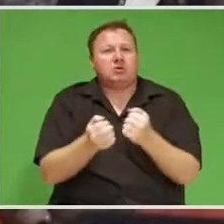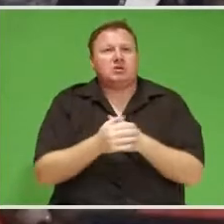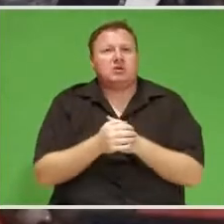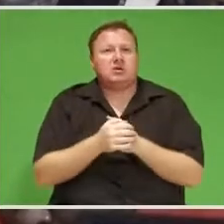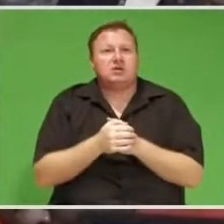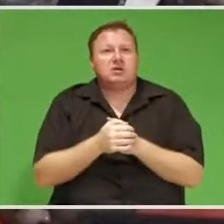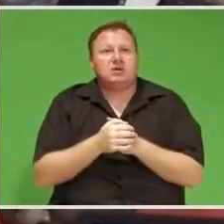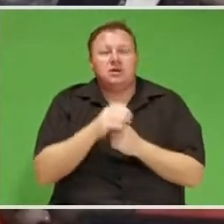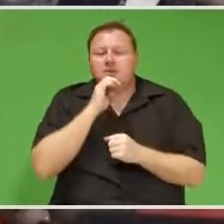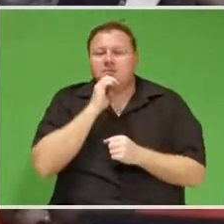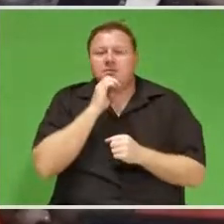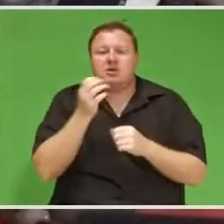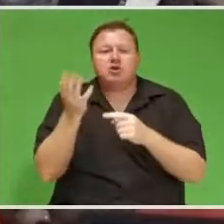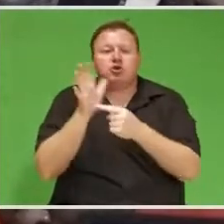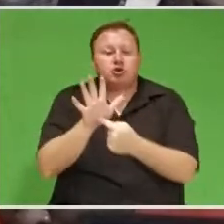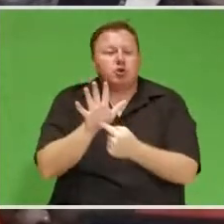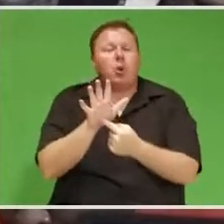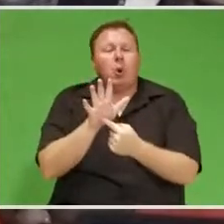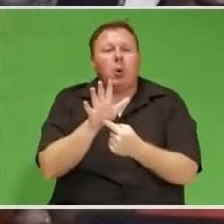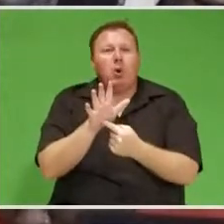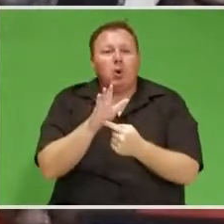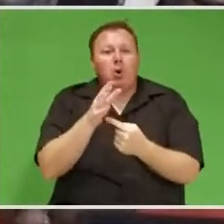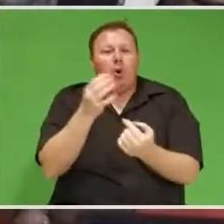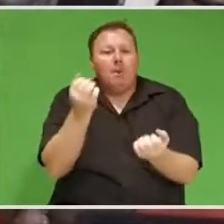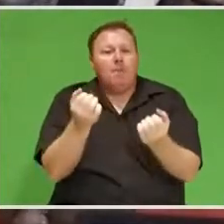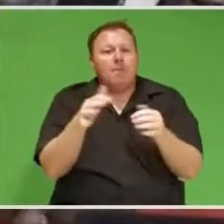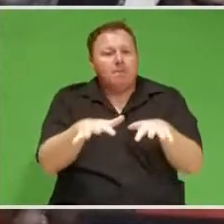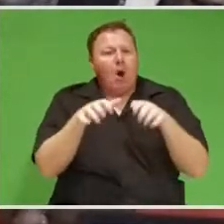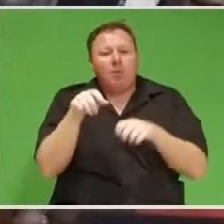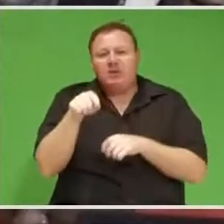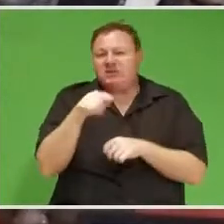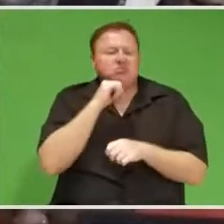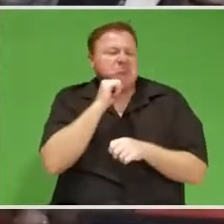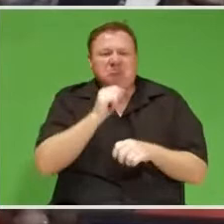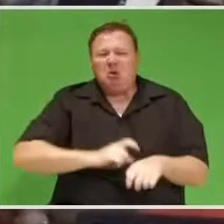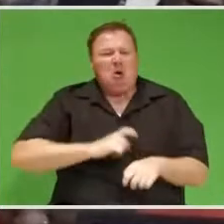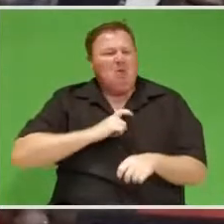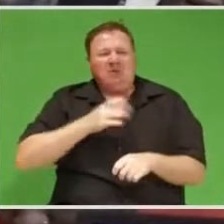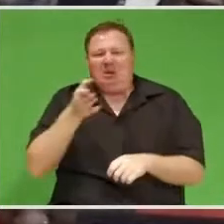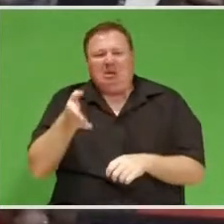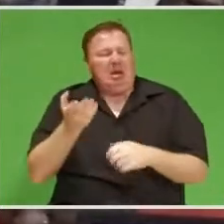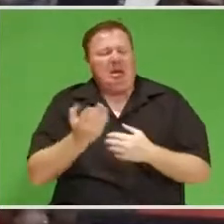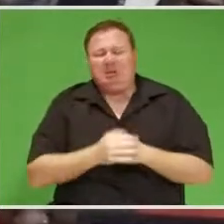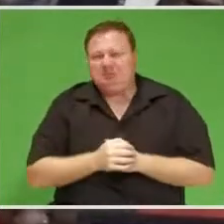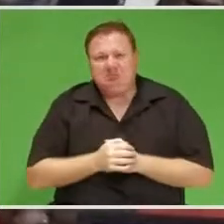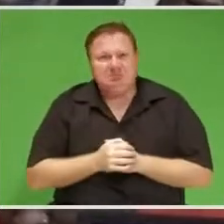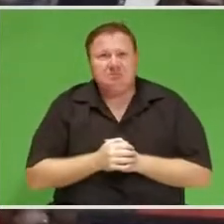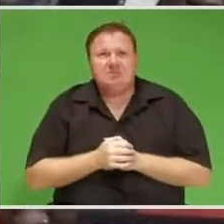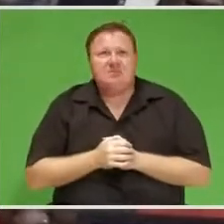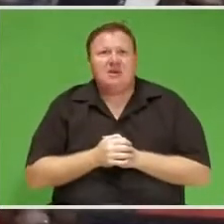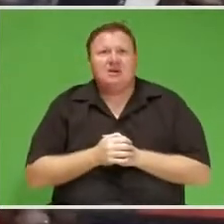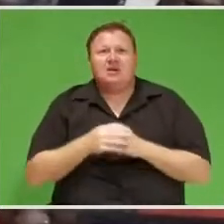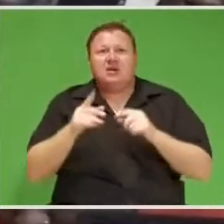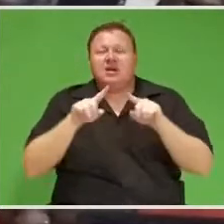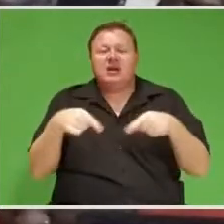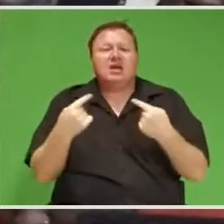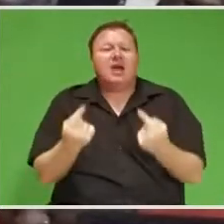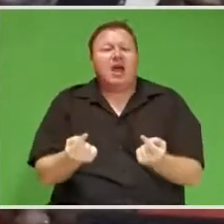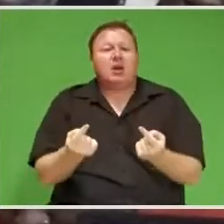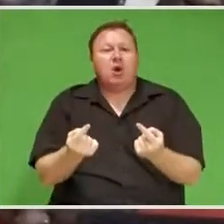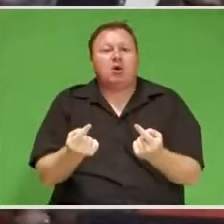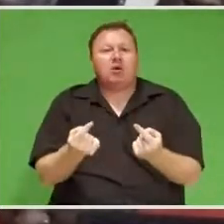of no confidence on this parliament. And he can't have his cake and still eat it